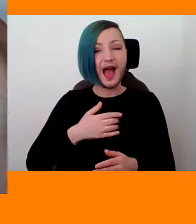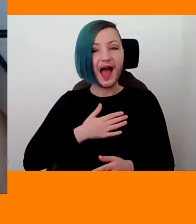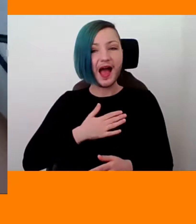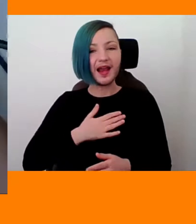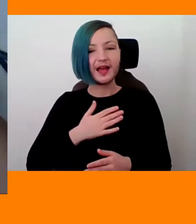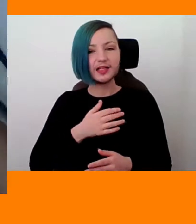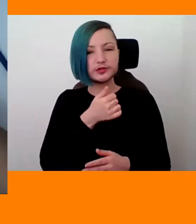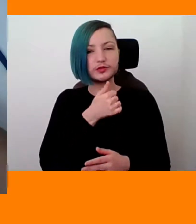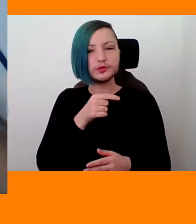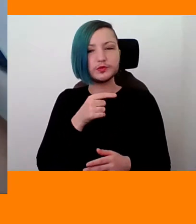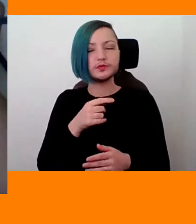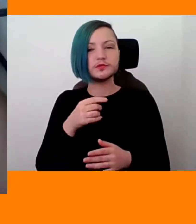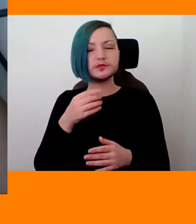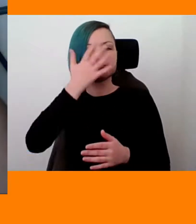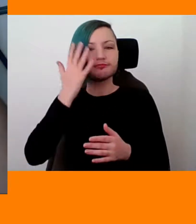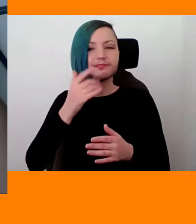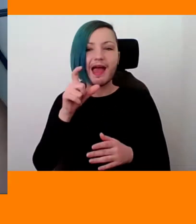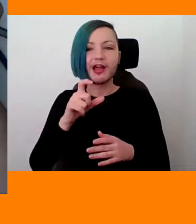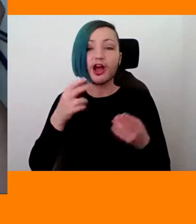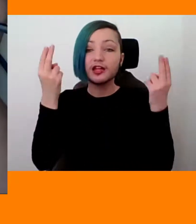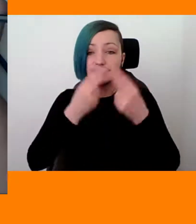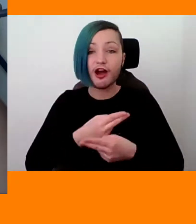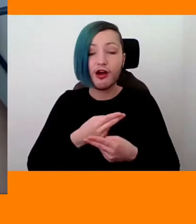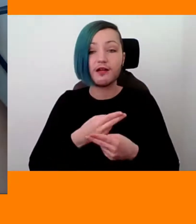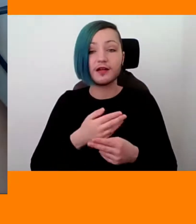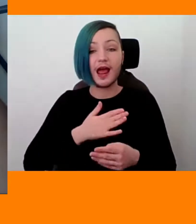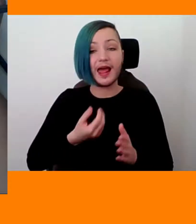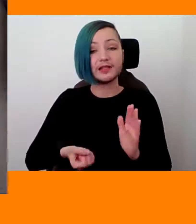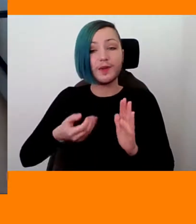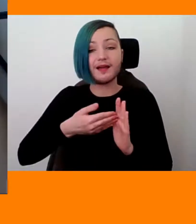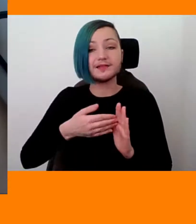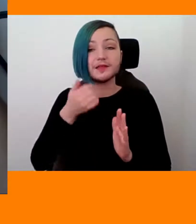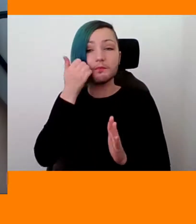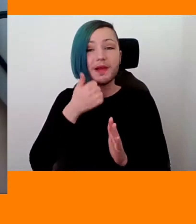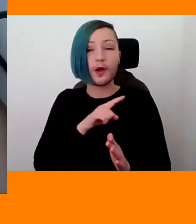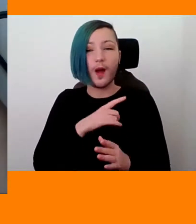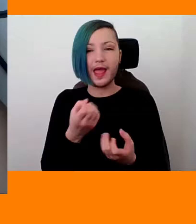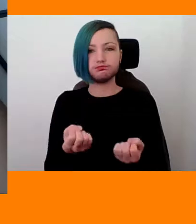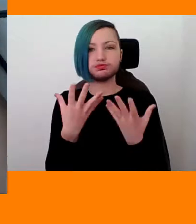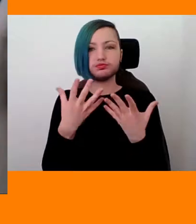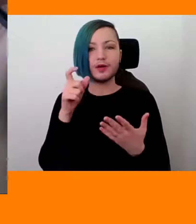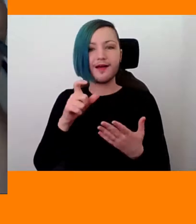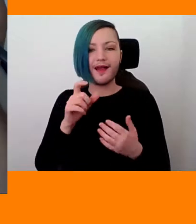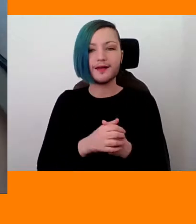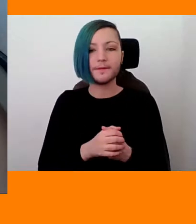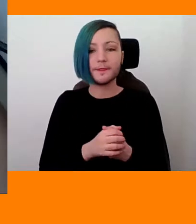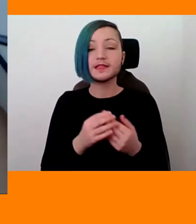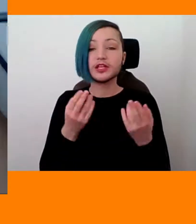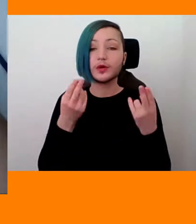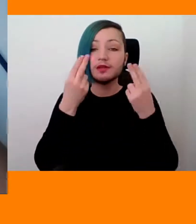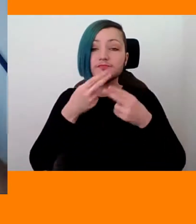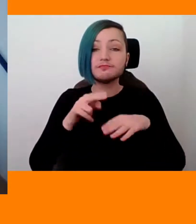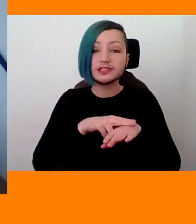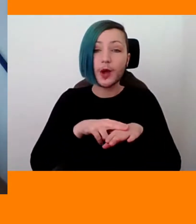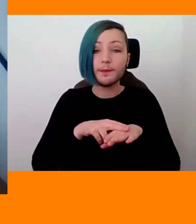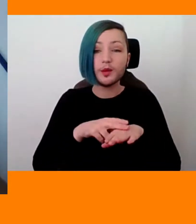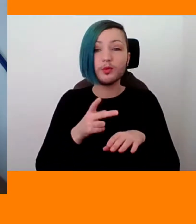pop. So everything you just did with the dark blue, just do it again with the black, but much smaller.